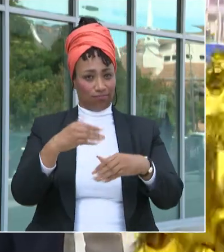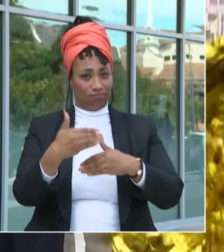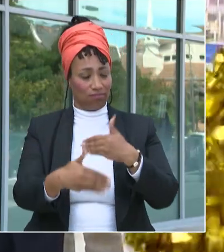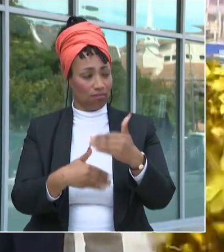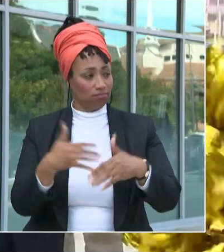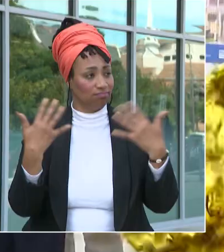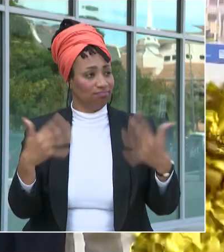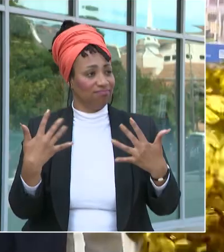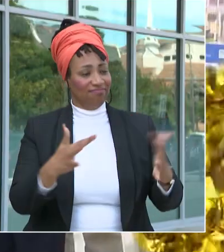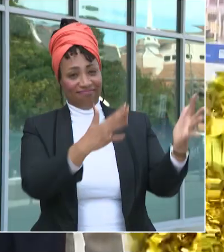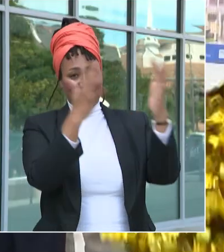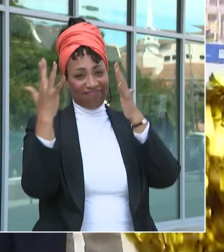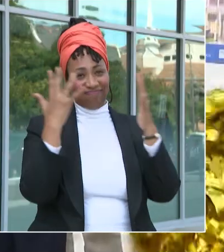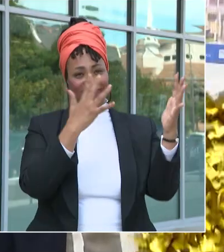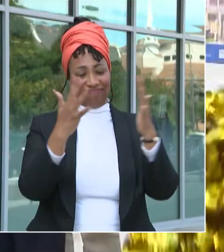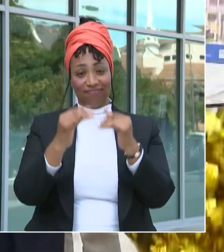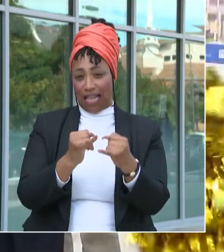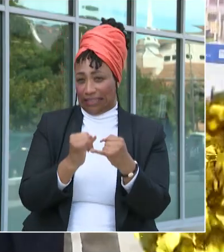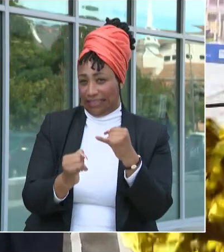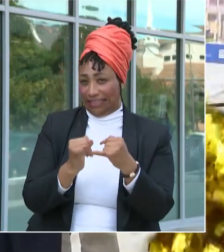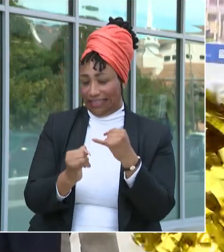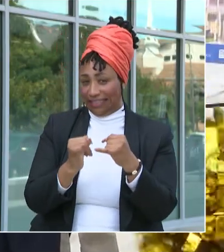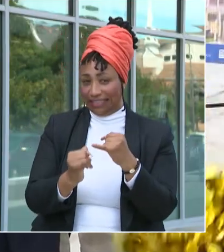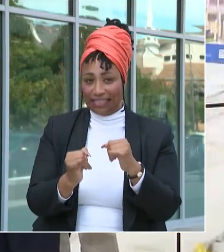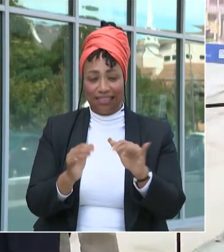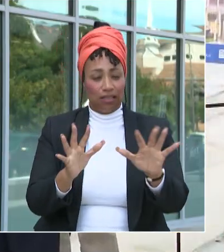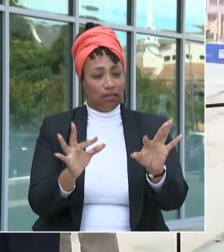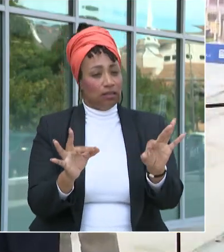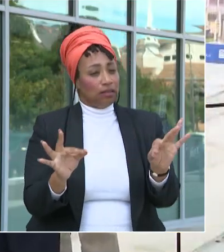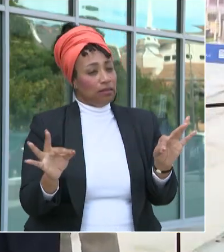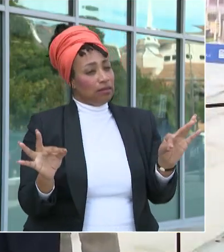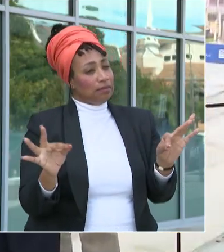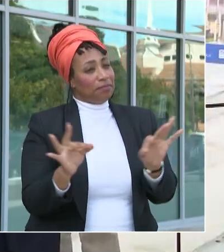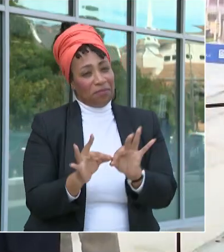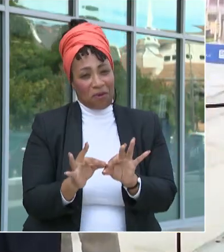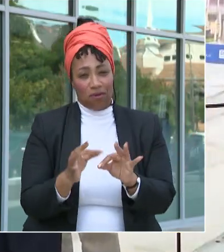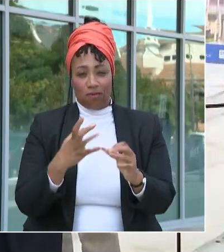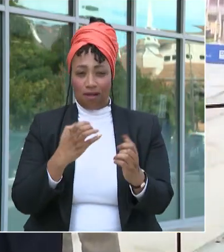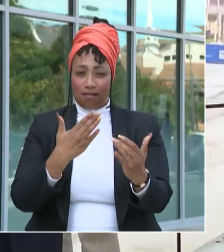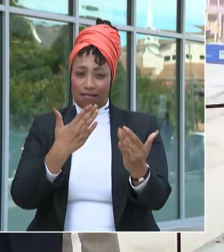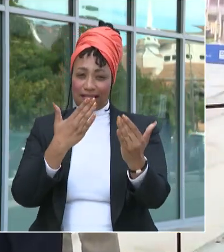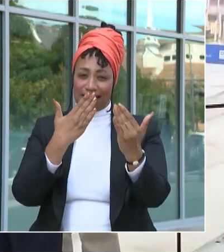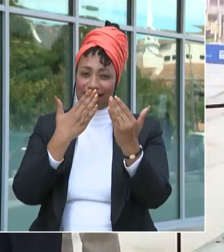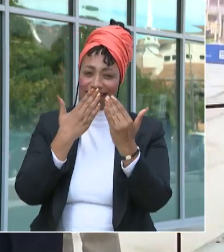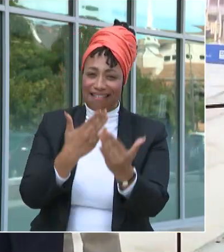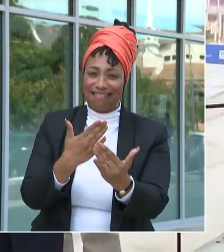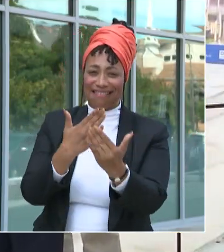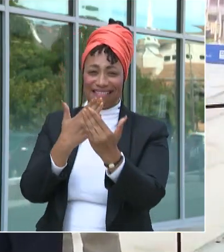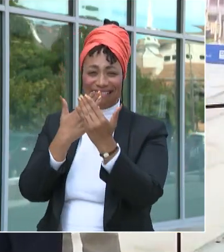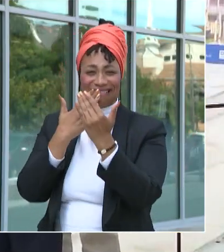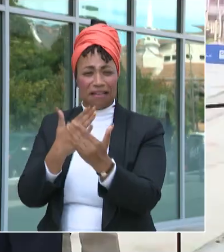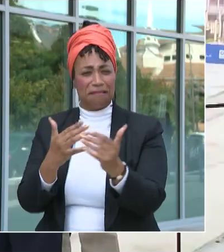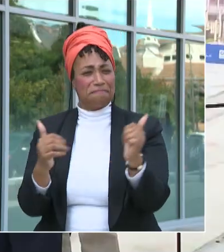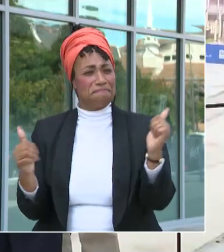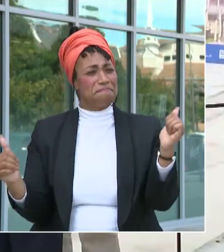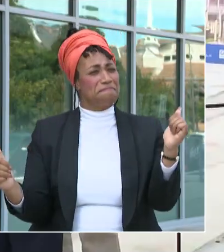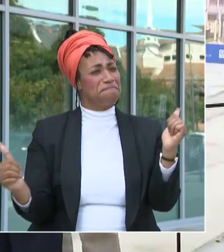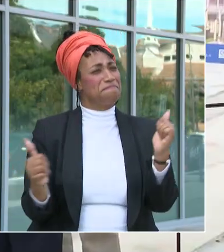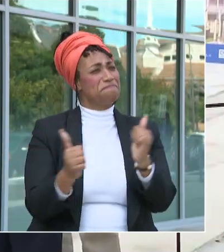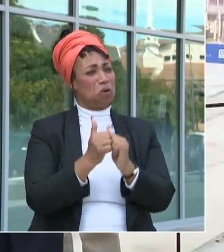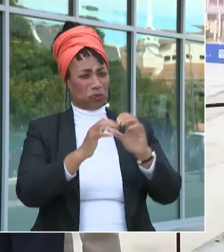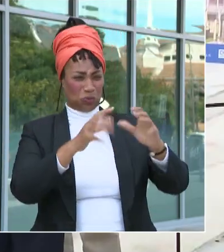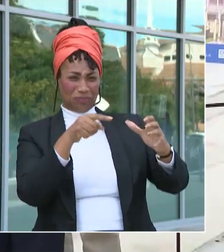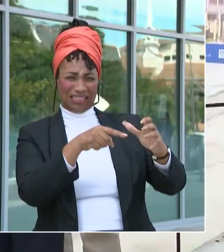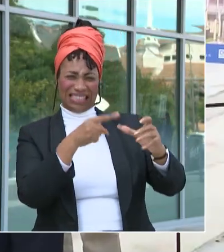And then last but not least, the hardworking men and women of one of our most successful JVs, and that's between Coakley, Williams, and Blue